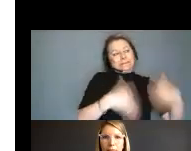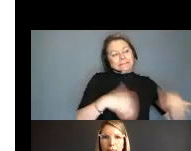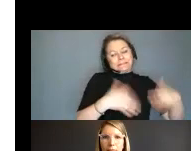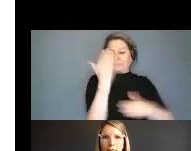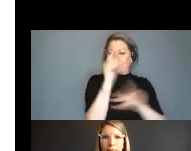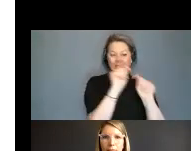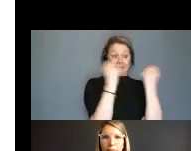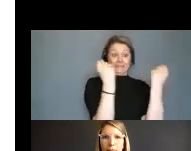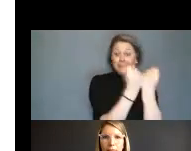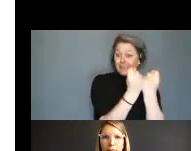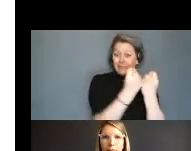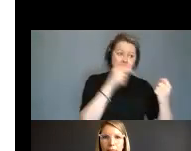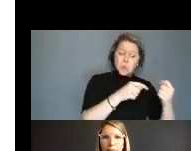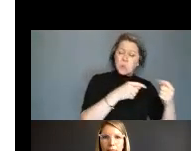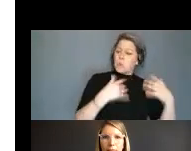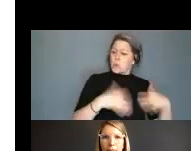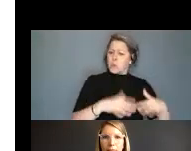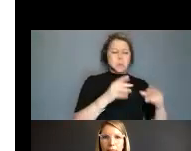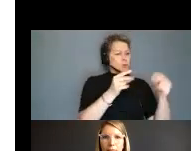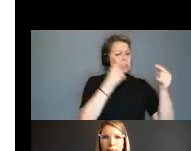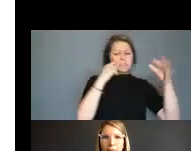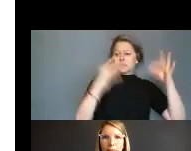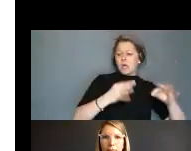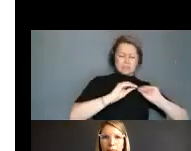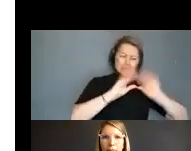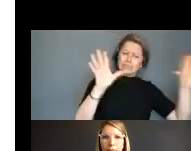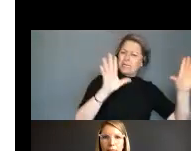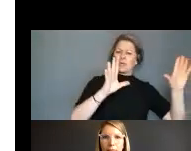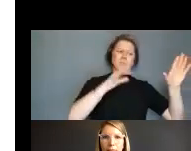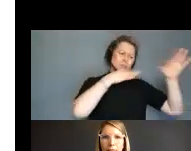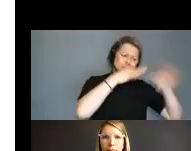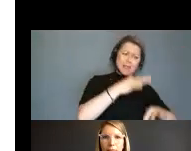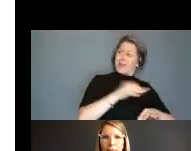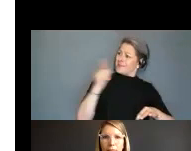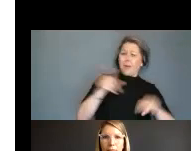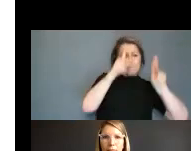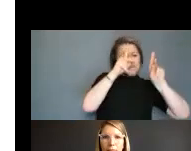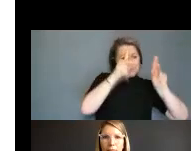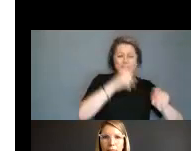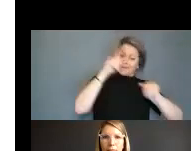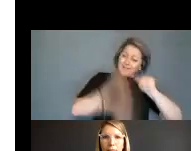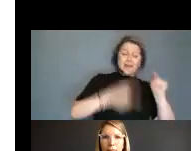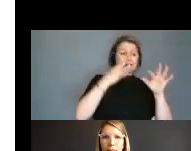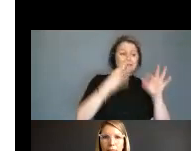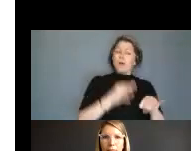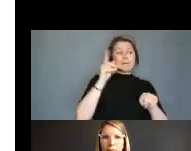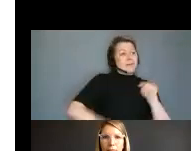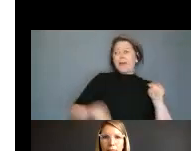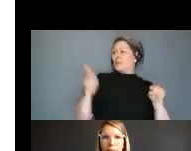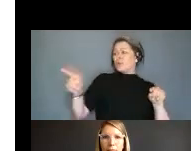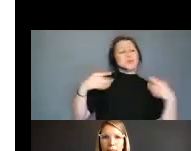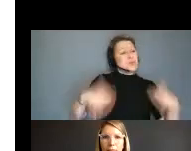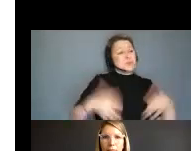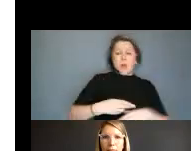team may very quickly decide, and it may be very clear, look, this person clinically cannot make this decision, and there's a lot of risk